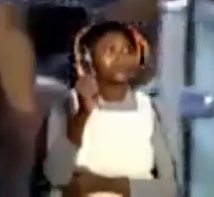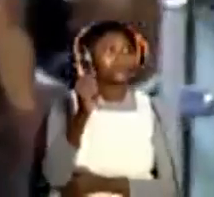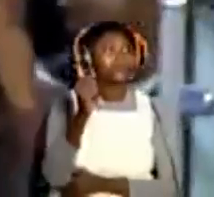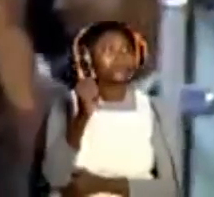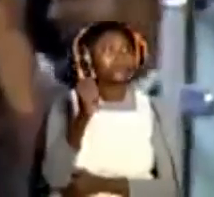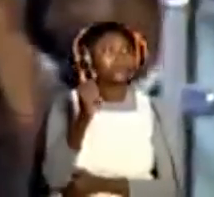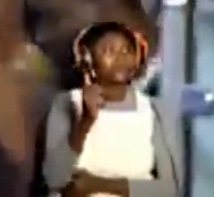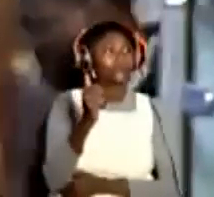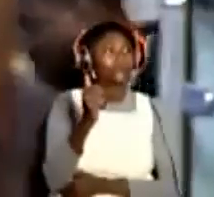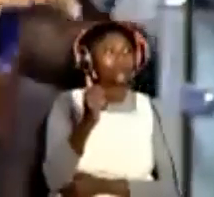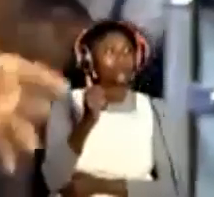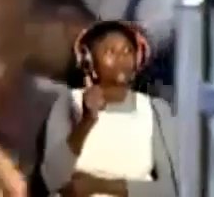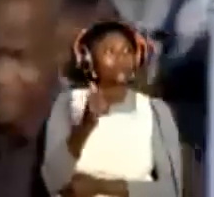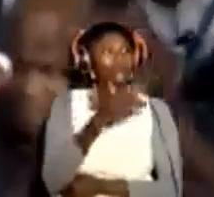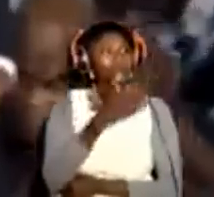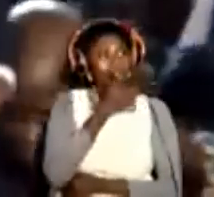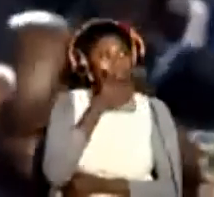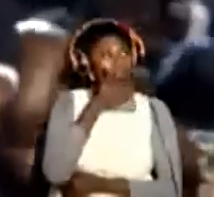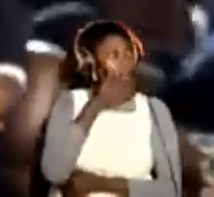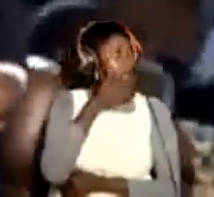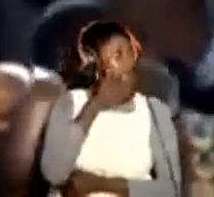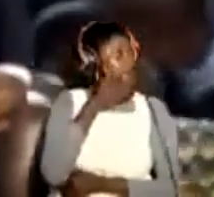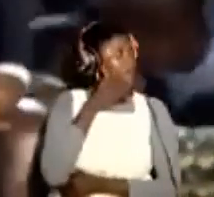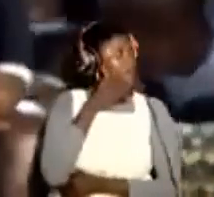Rise up. Rise up on your feet.